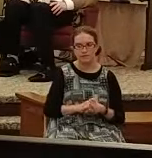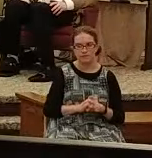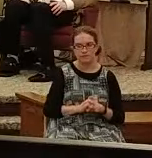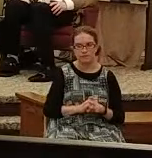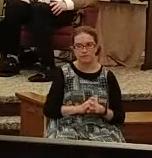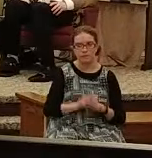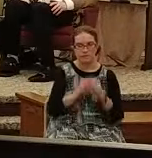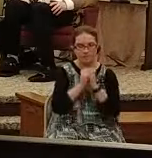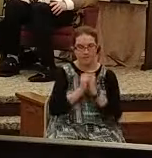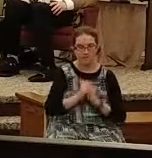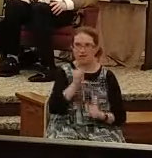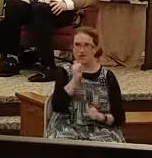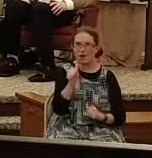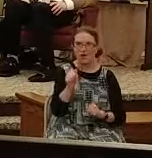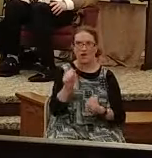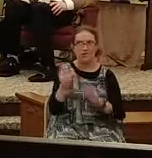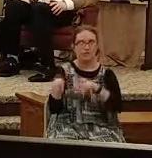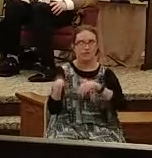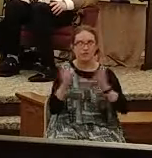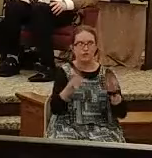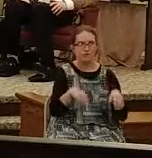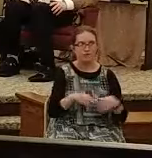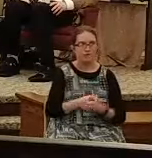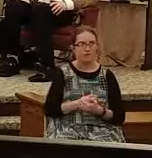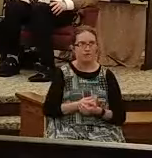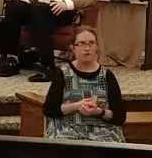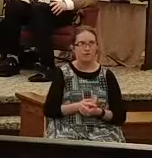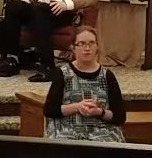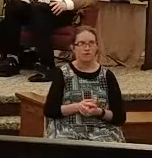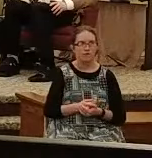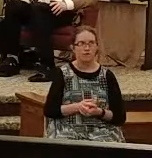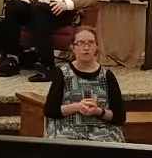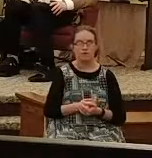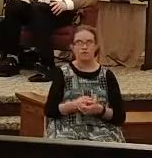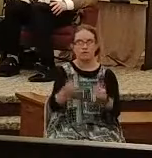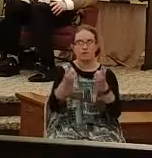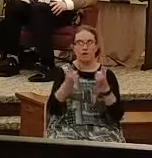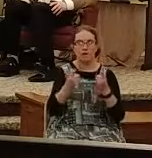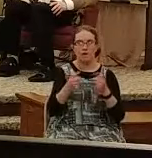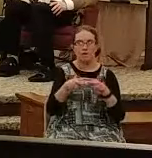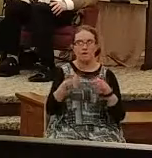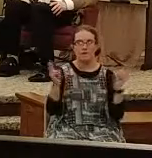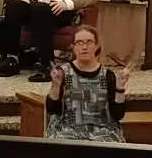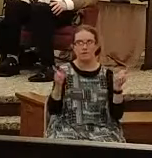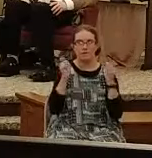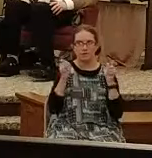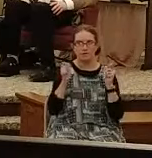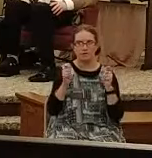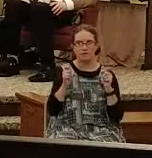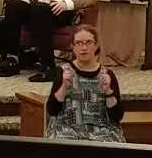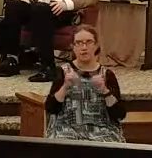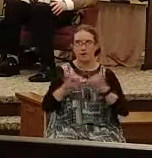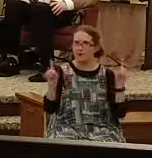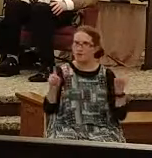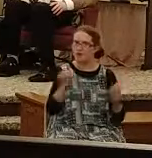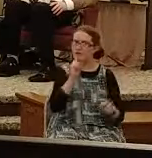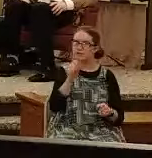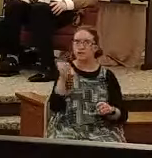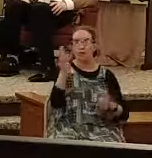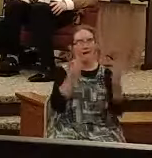Hallelujah. Amen. He's not going to do that. He's going to come so subtly that unless you are really